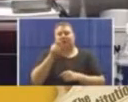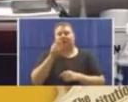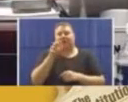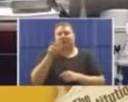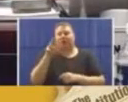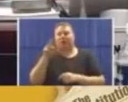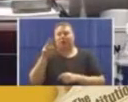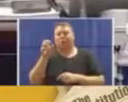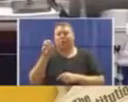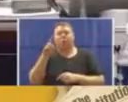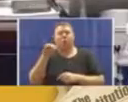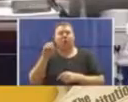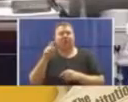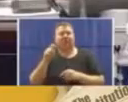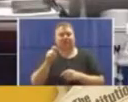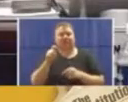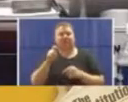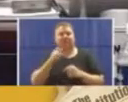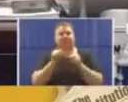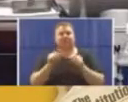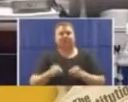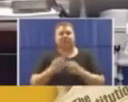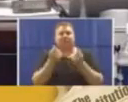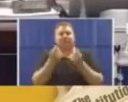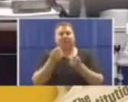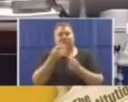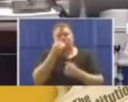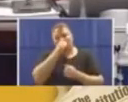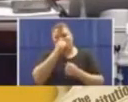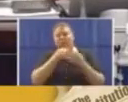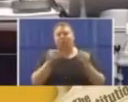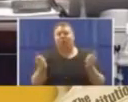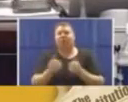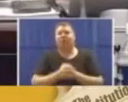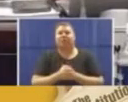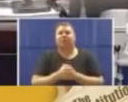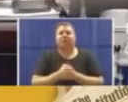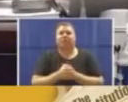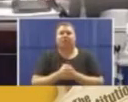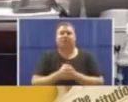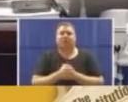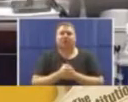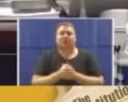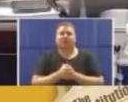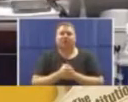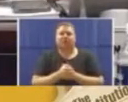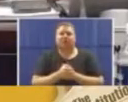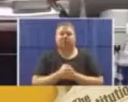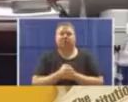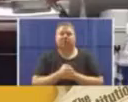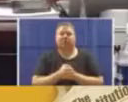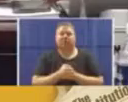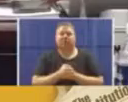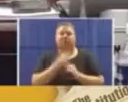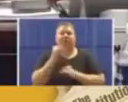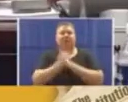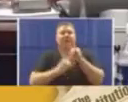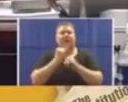with financial crimes. This aspect is measured in terms of 11 effective immediate